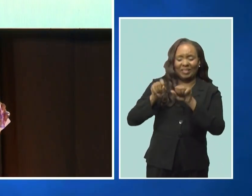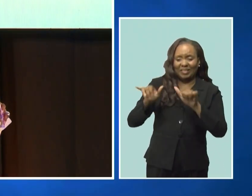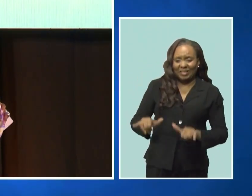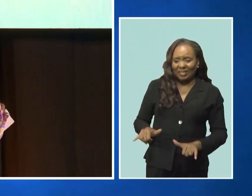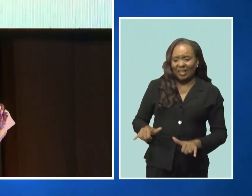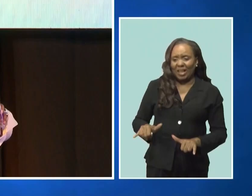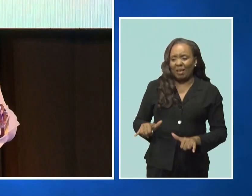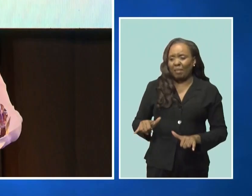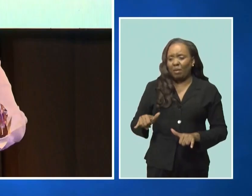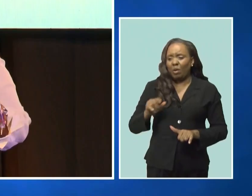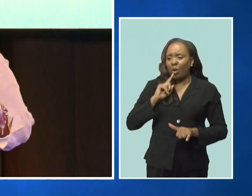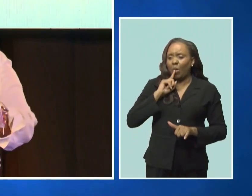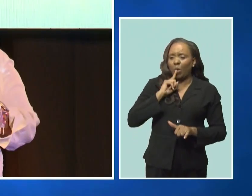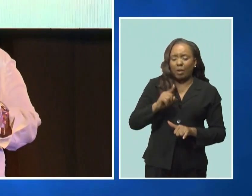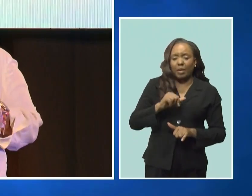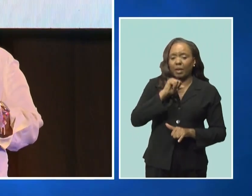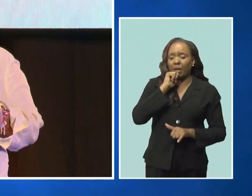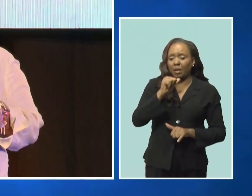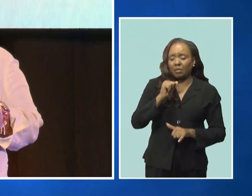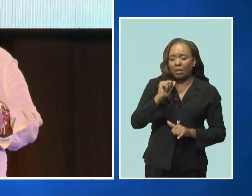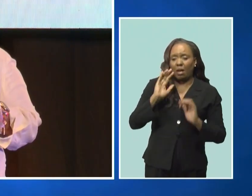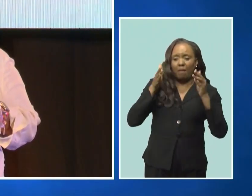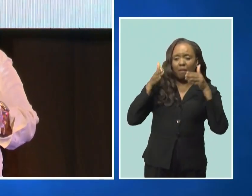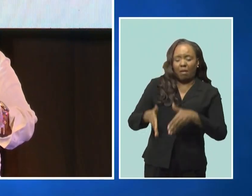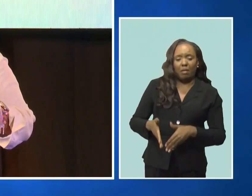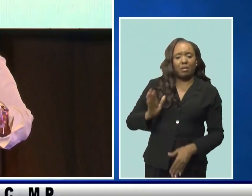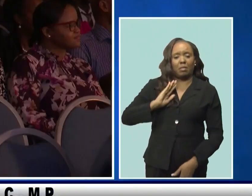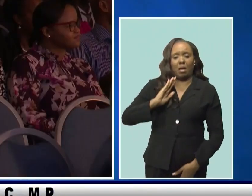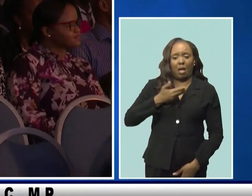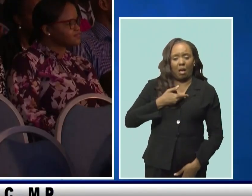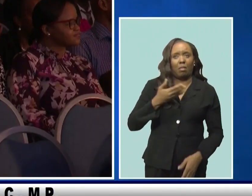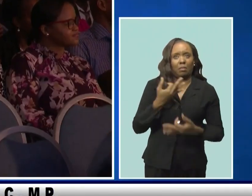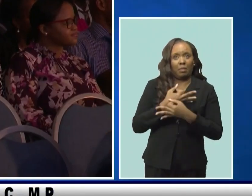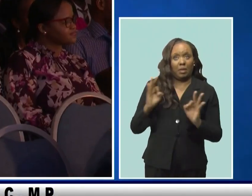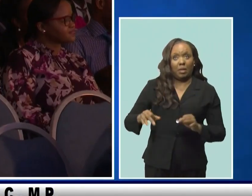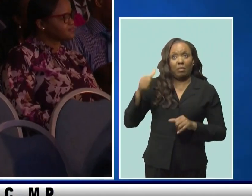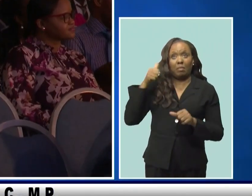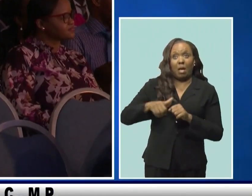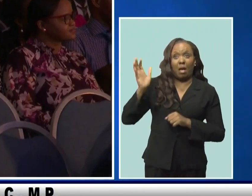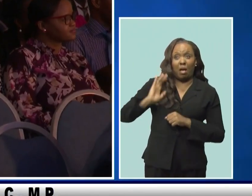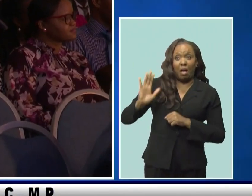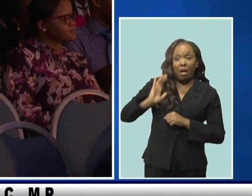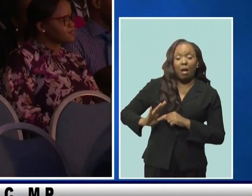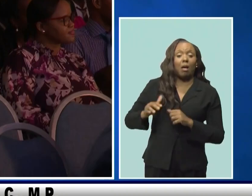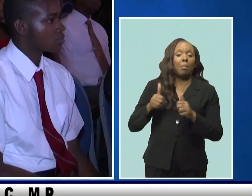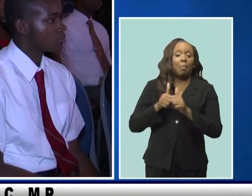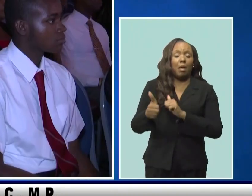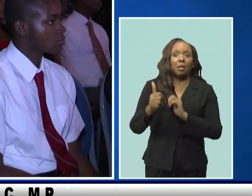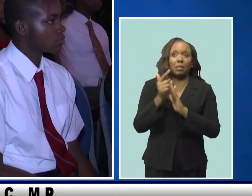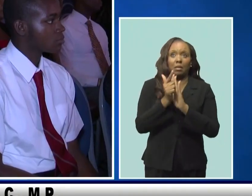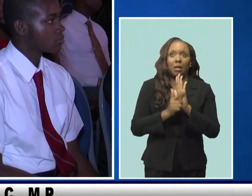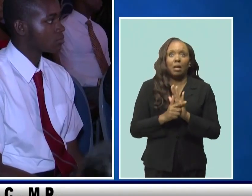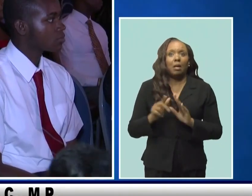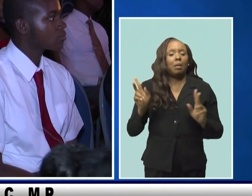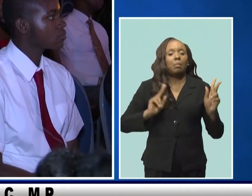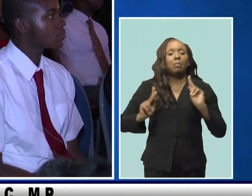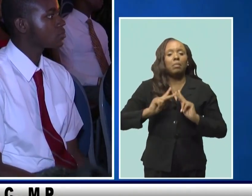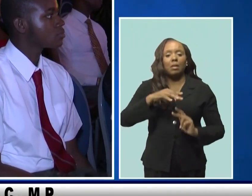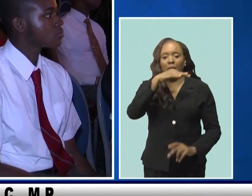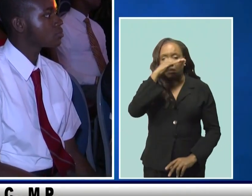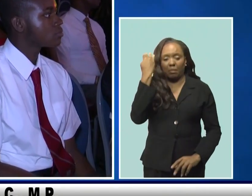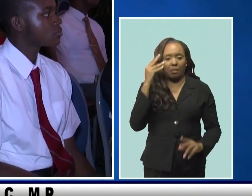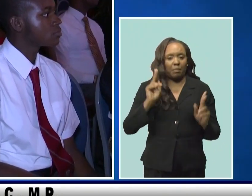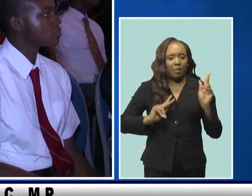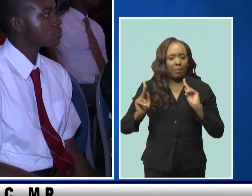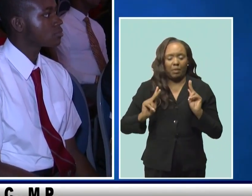country that in 1661 in the Parliament passed the legislation that said that people that look like you and me